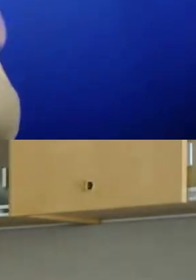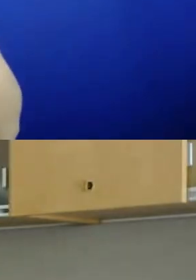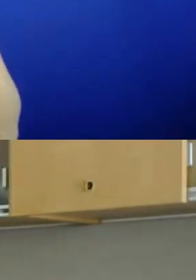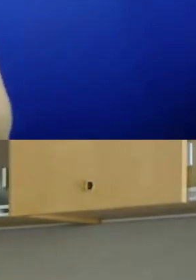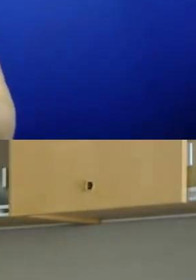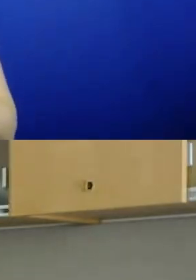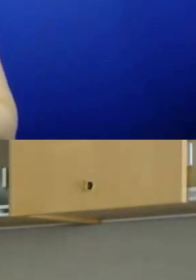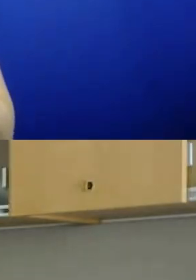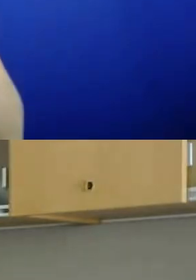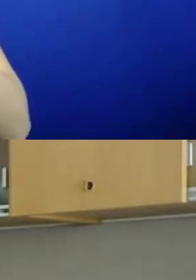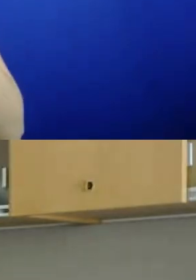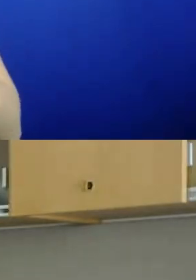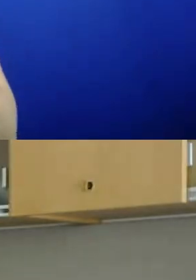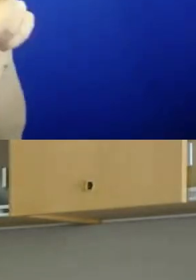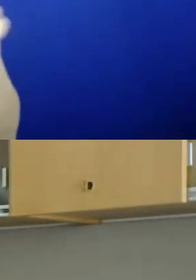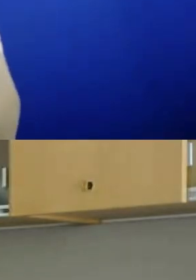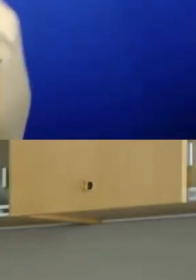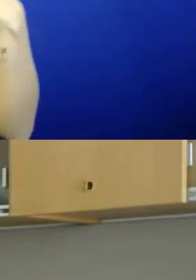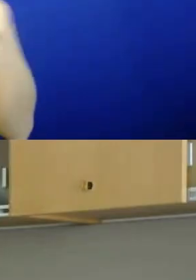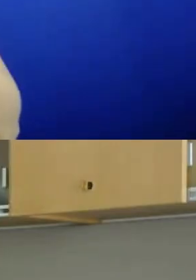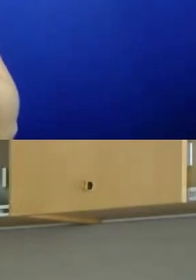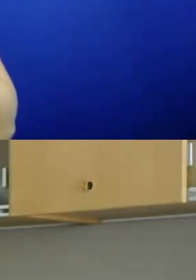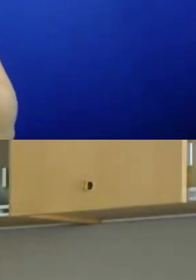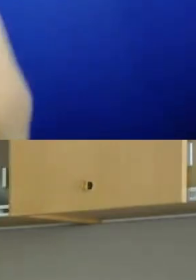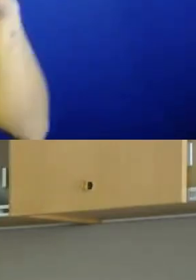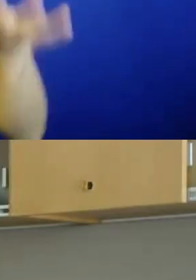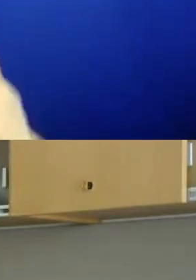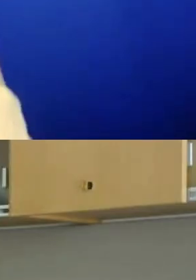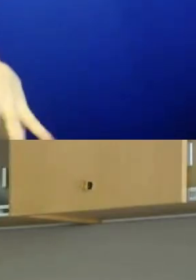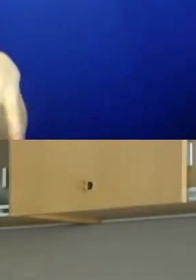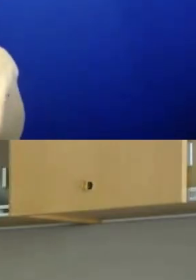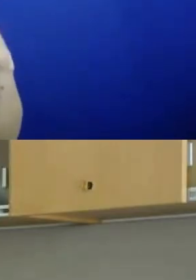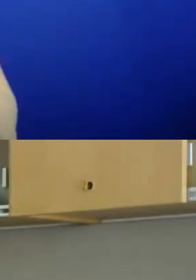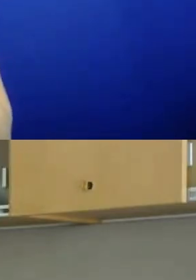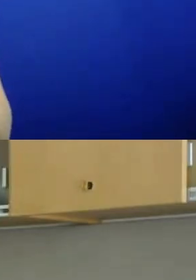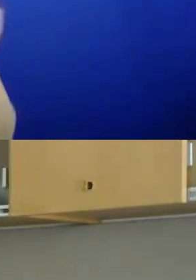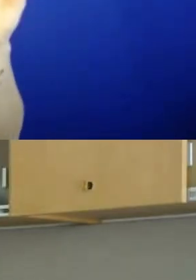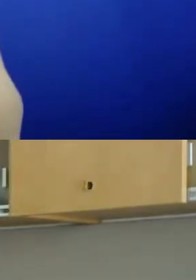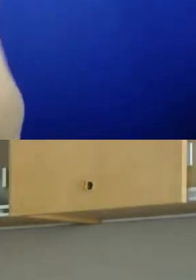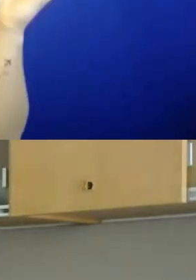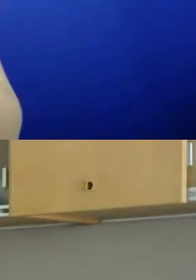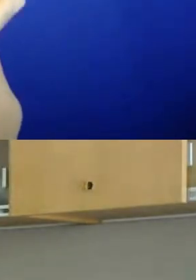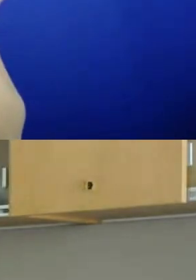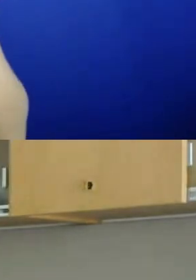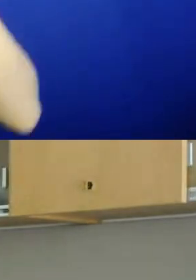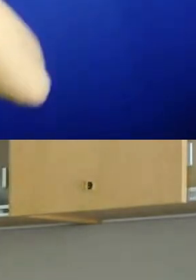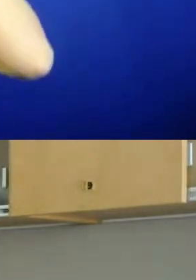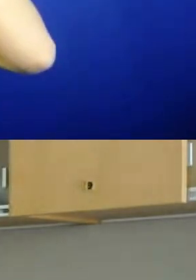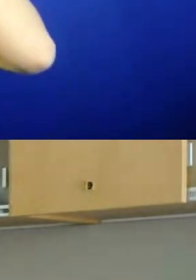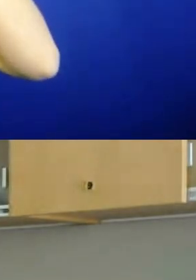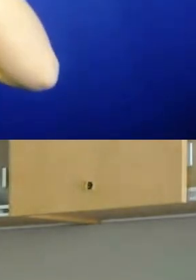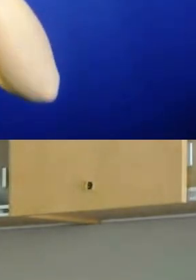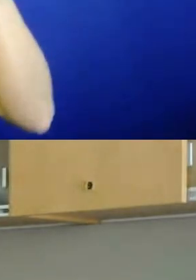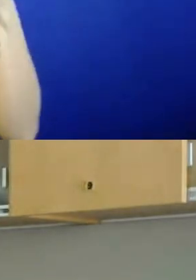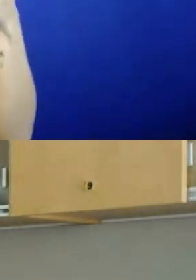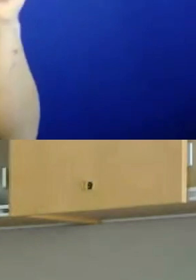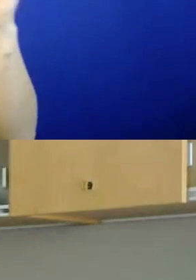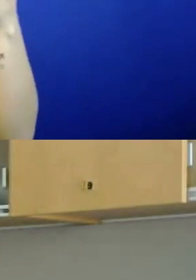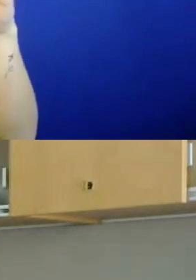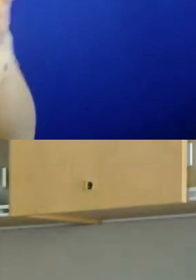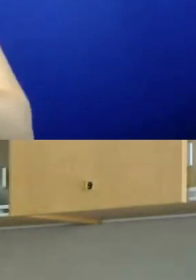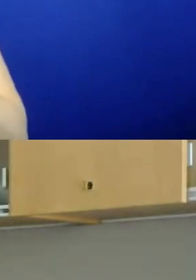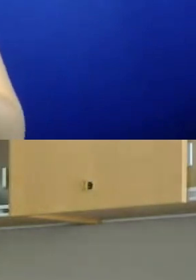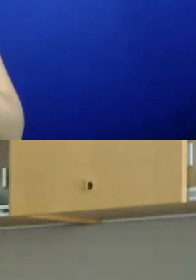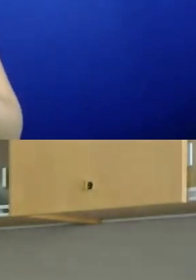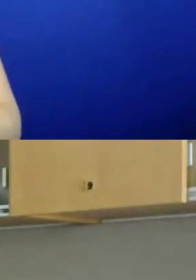for night, it has a very sedating effect without like making you feel like you're on THC. So,